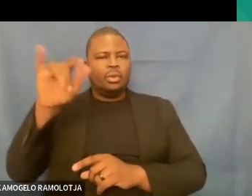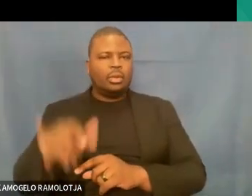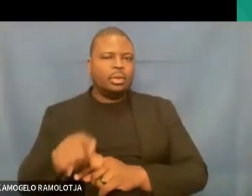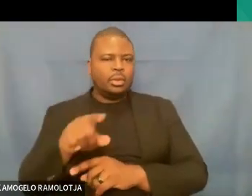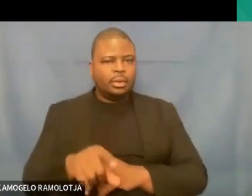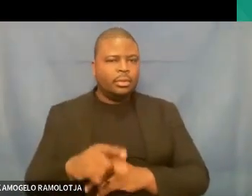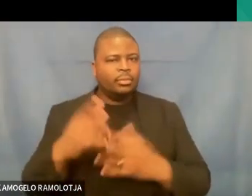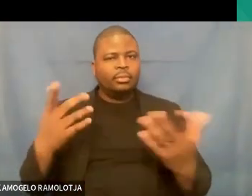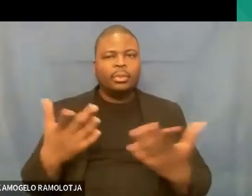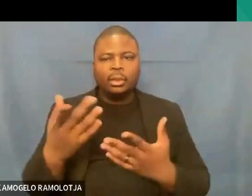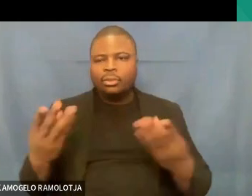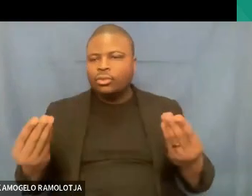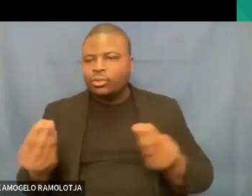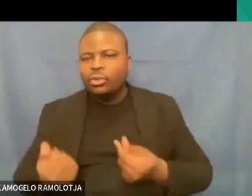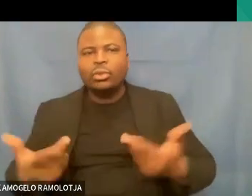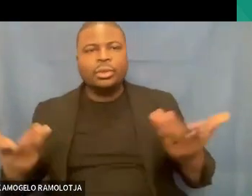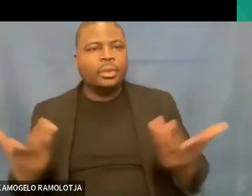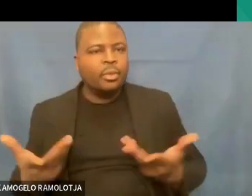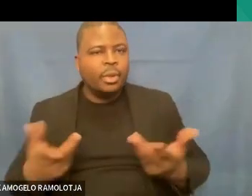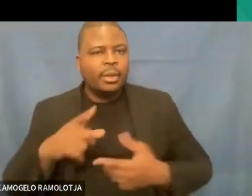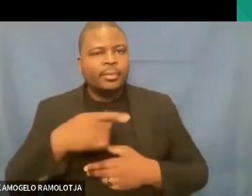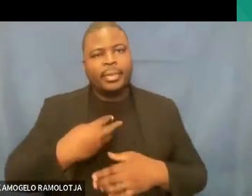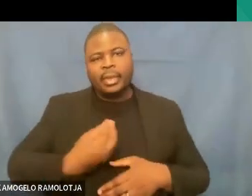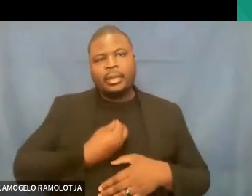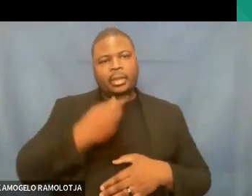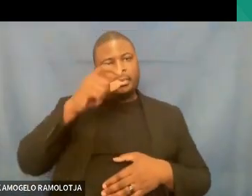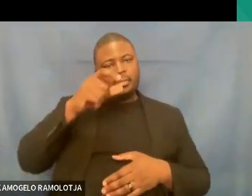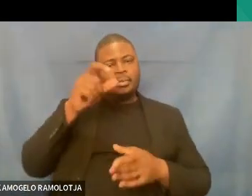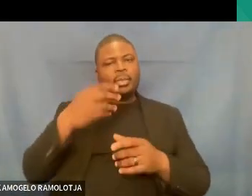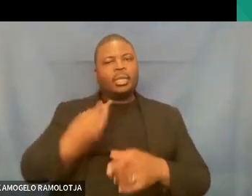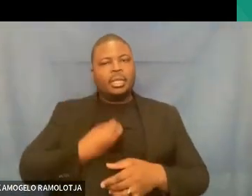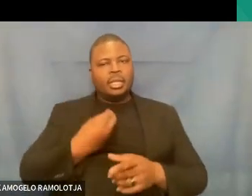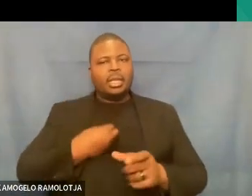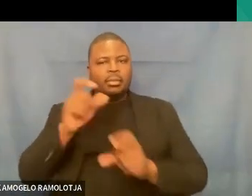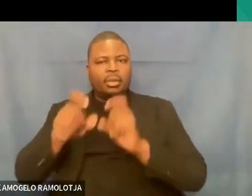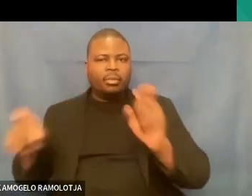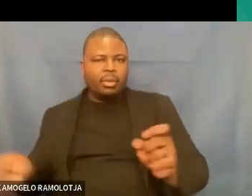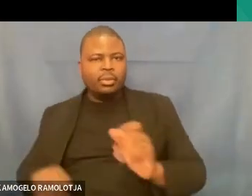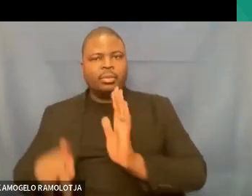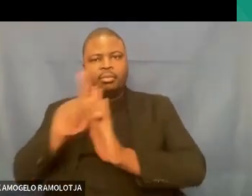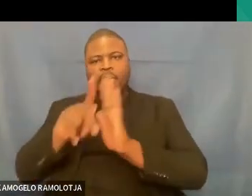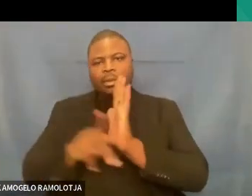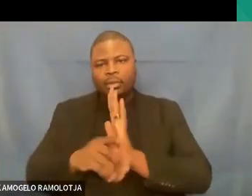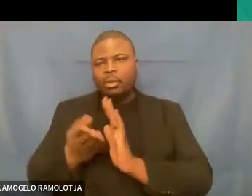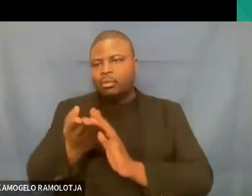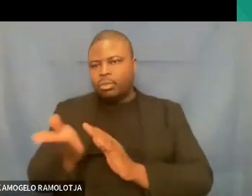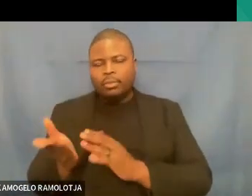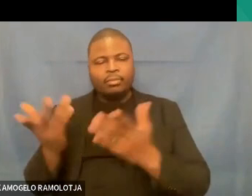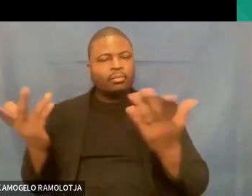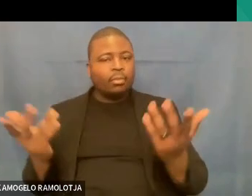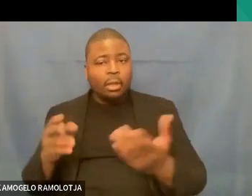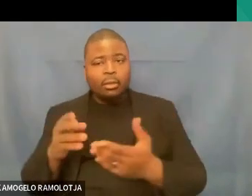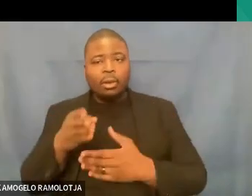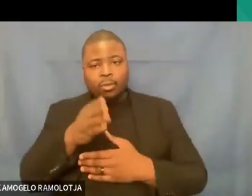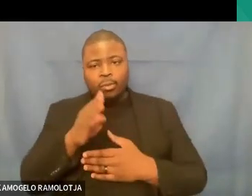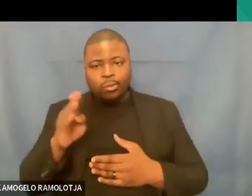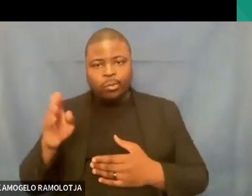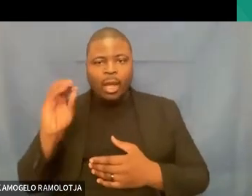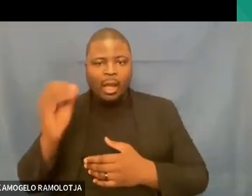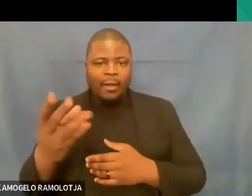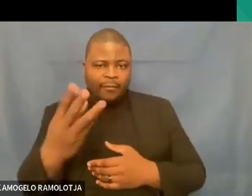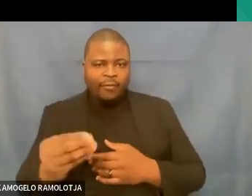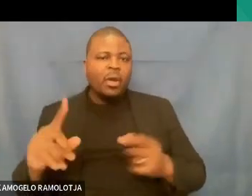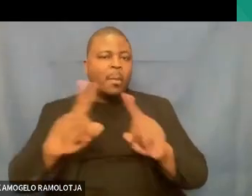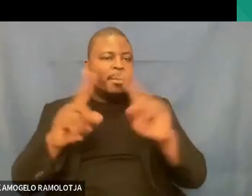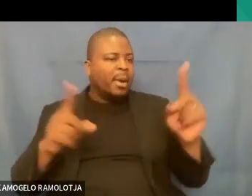co-creators of the solutions. We have young people, programs for young people, policies for young people, but how much influence have they had to